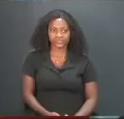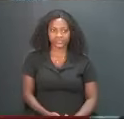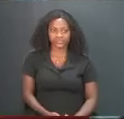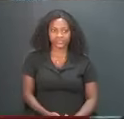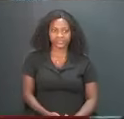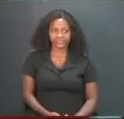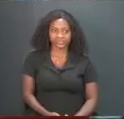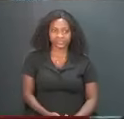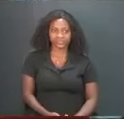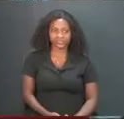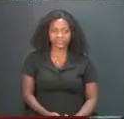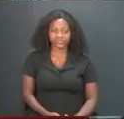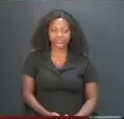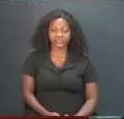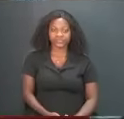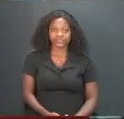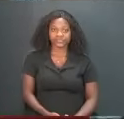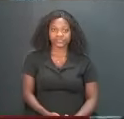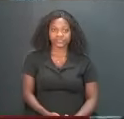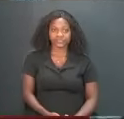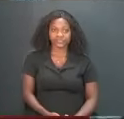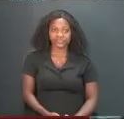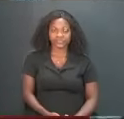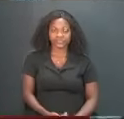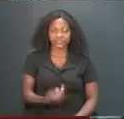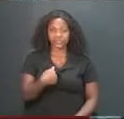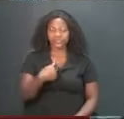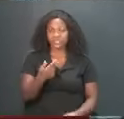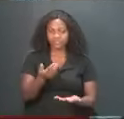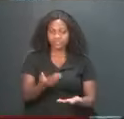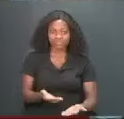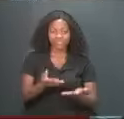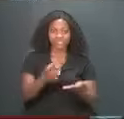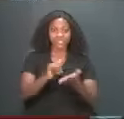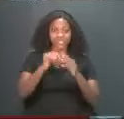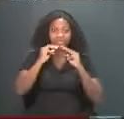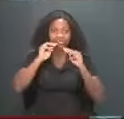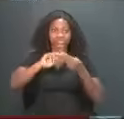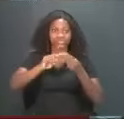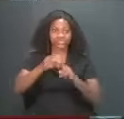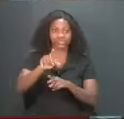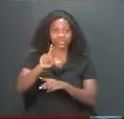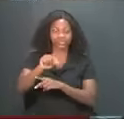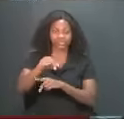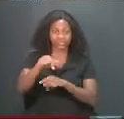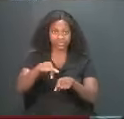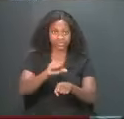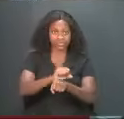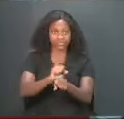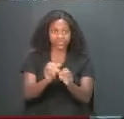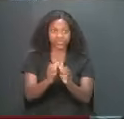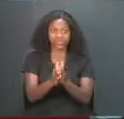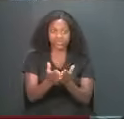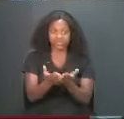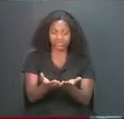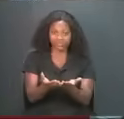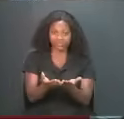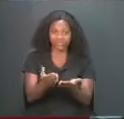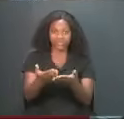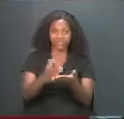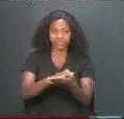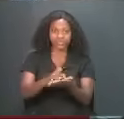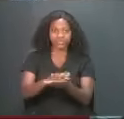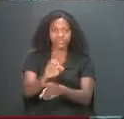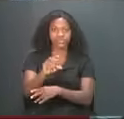Thank you, Mr. Speaker. I rise to move that motion number 20 on today's order paper, page 12,